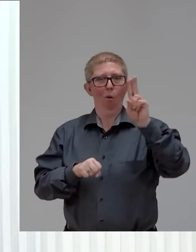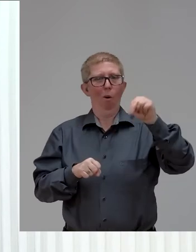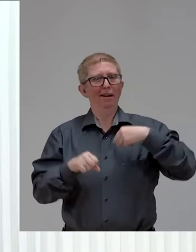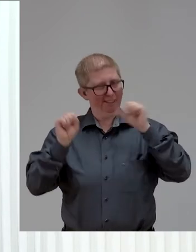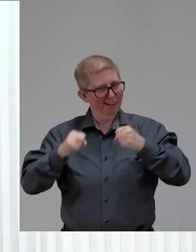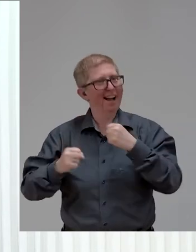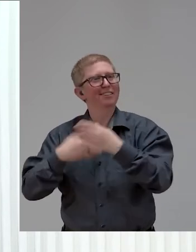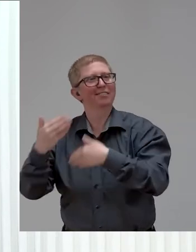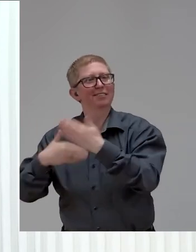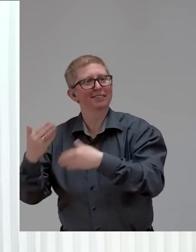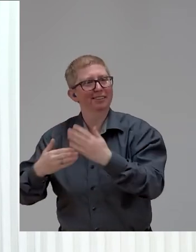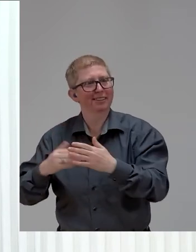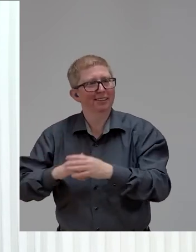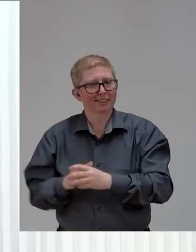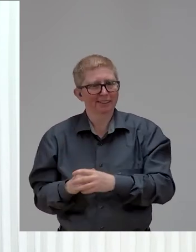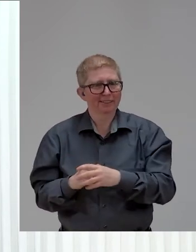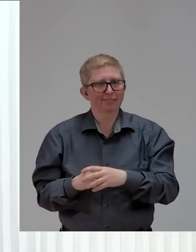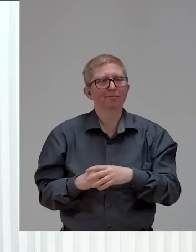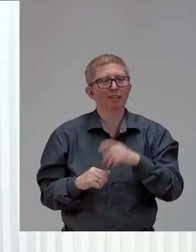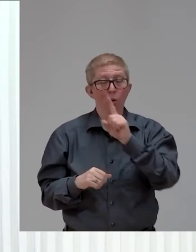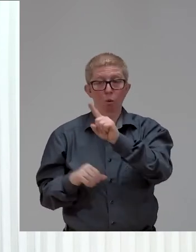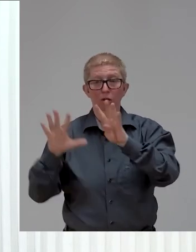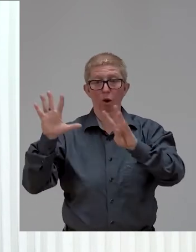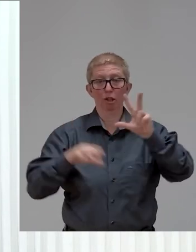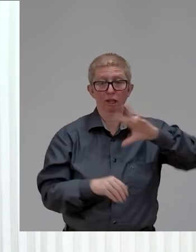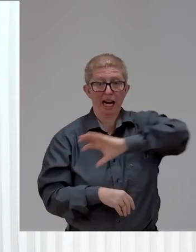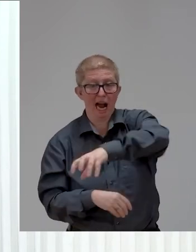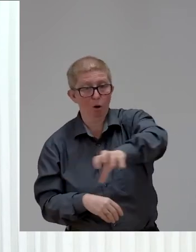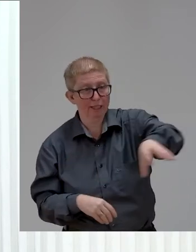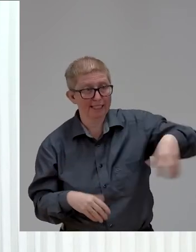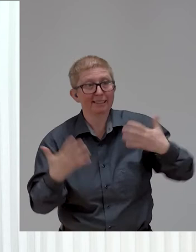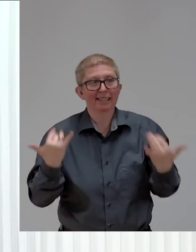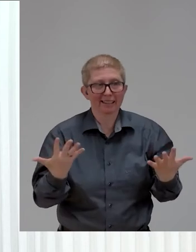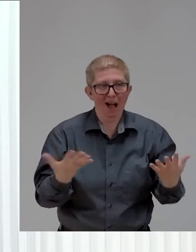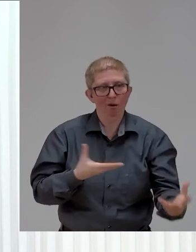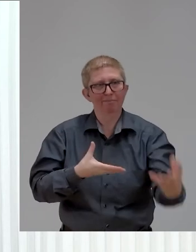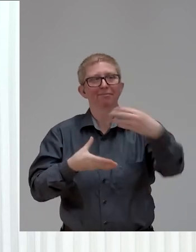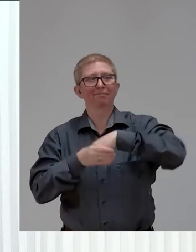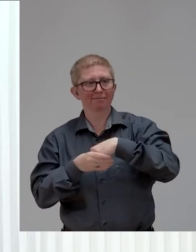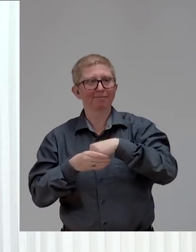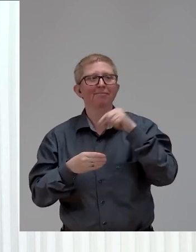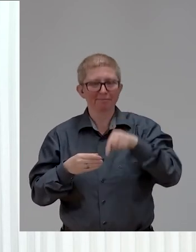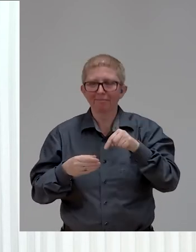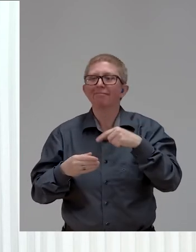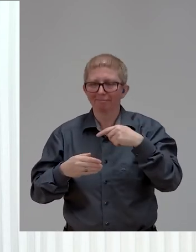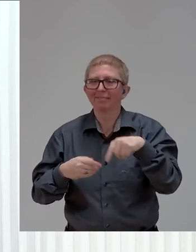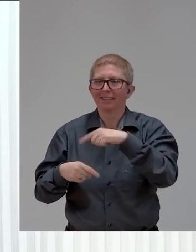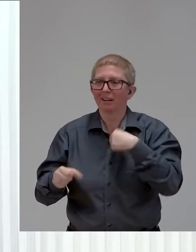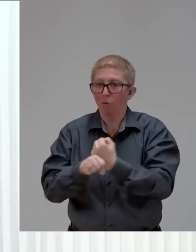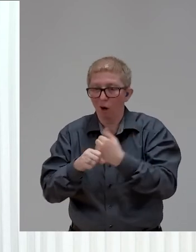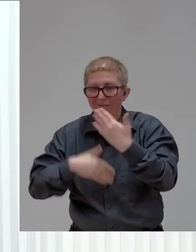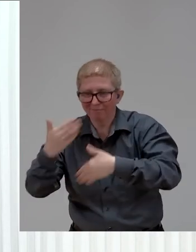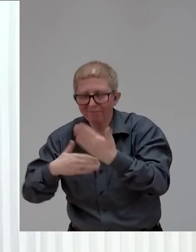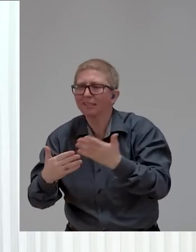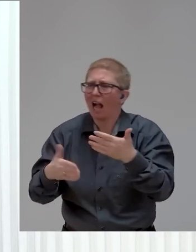taking determined action to lead by example in the area of disability inclusion. In June 2019, our